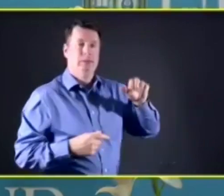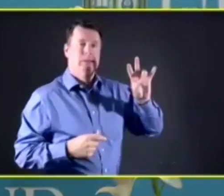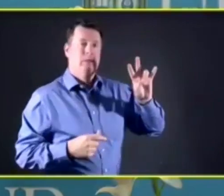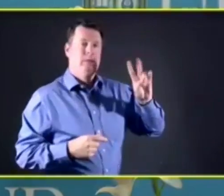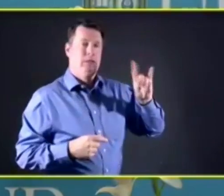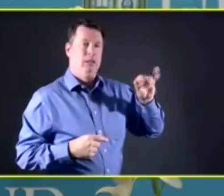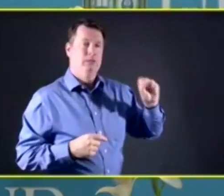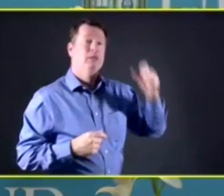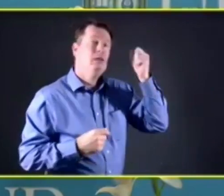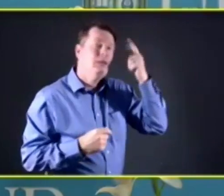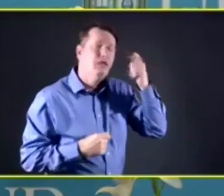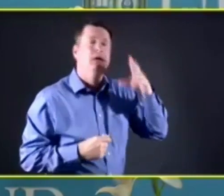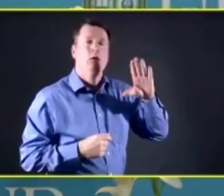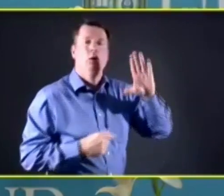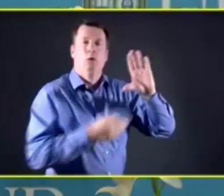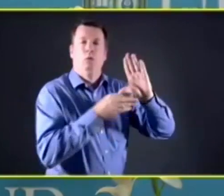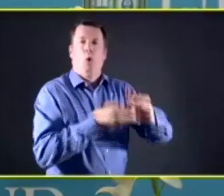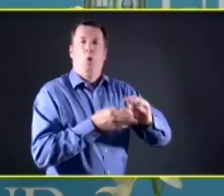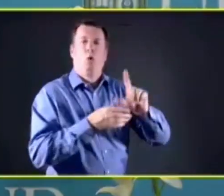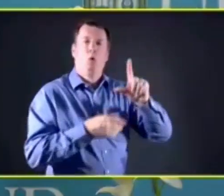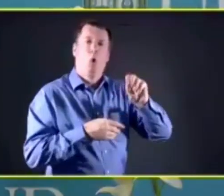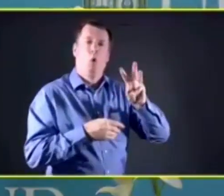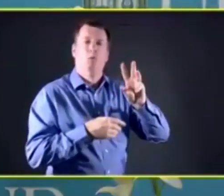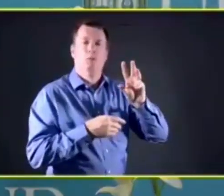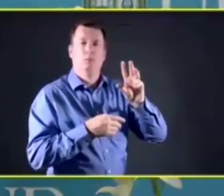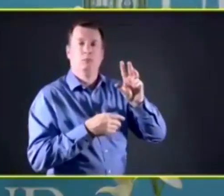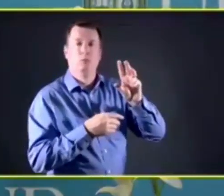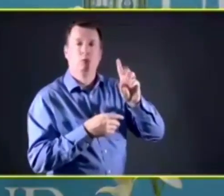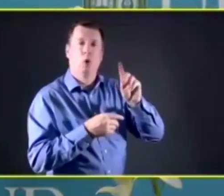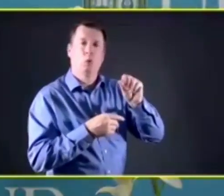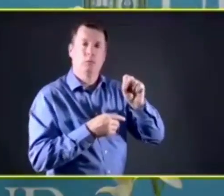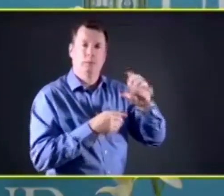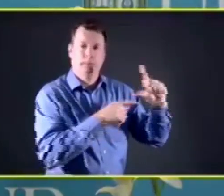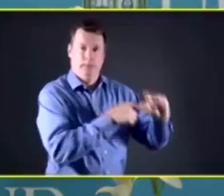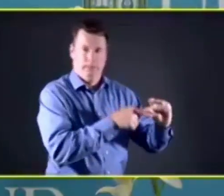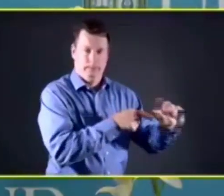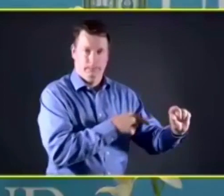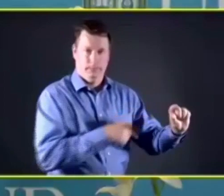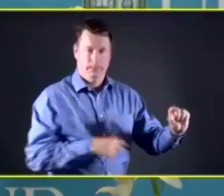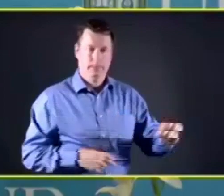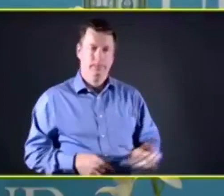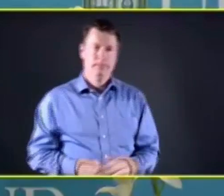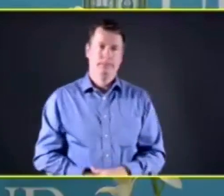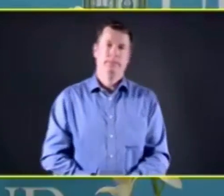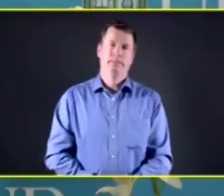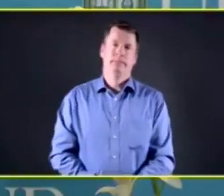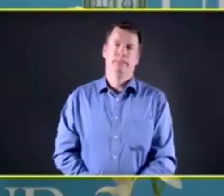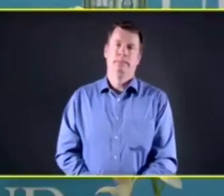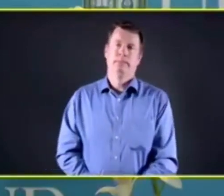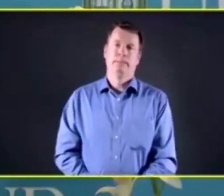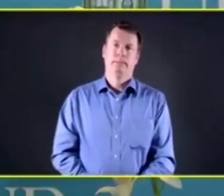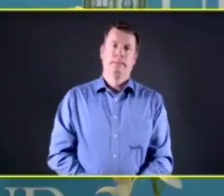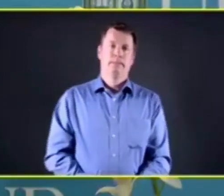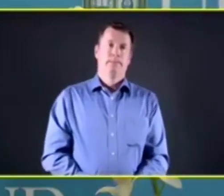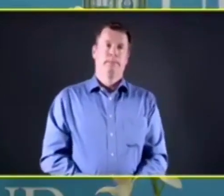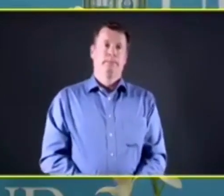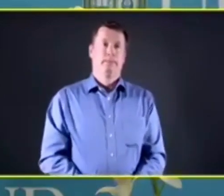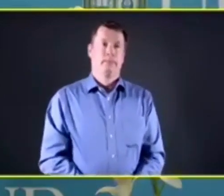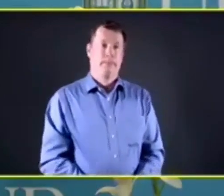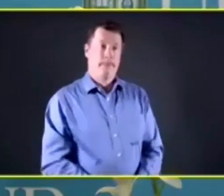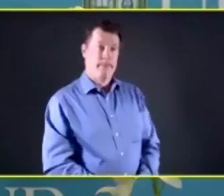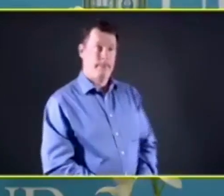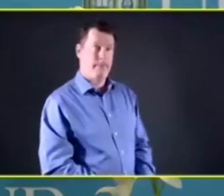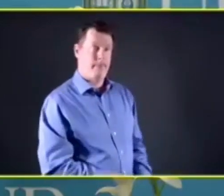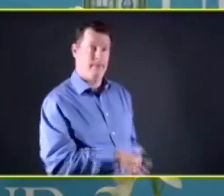visit to come into the hospital, and people that are sick with coronavirus probably don't feel that much like coming into the hospital unless